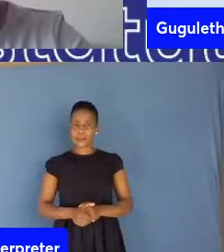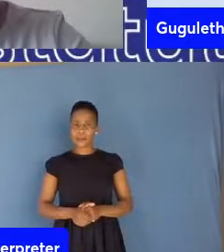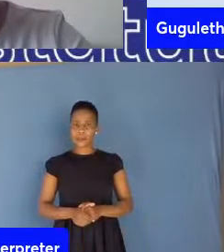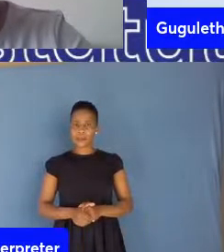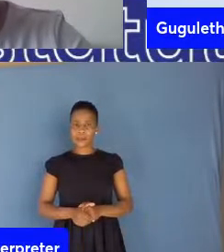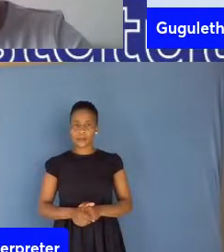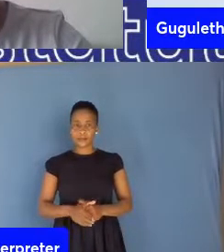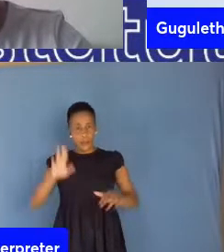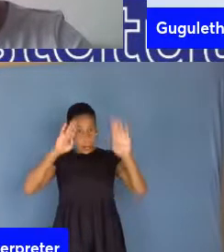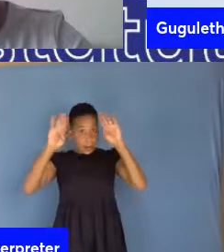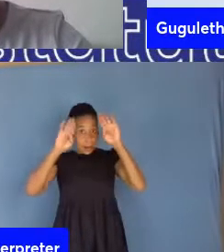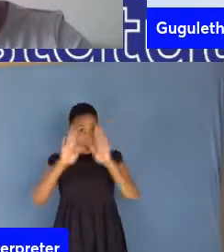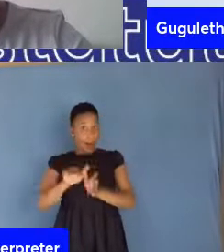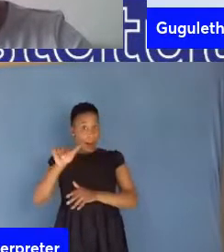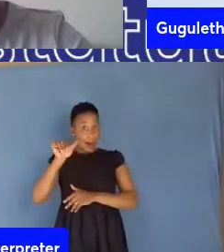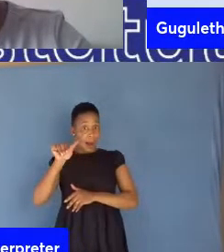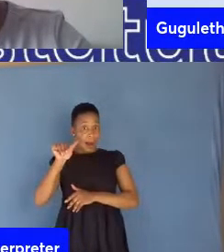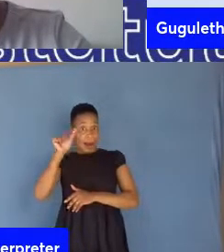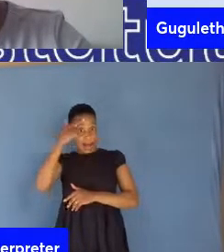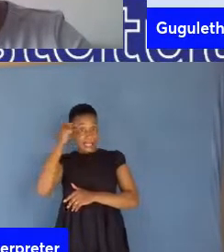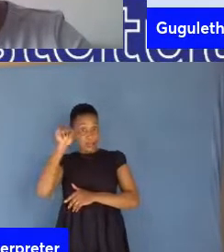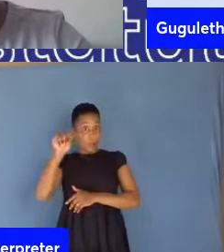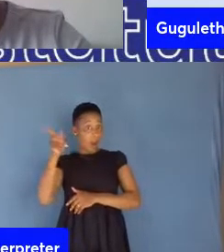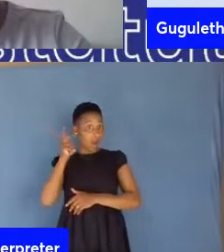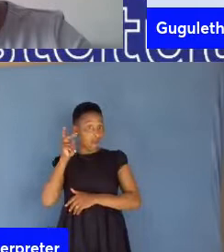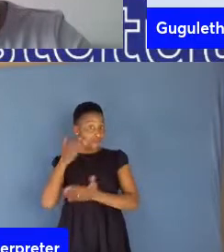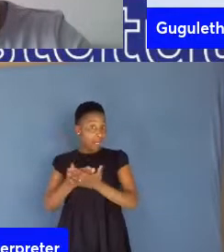Hello, Andiswa, can you hear me?